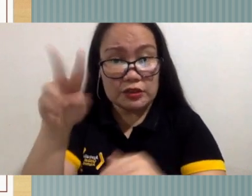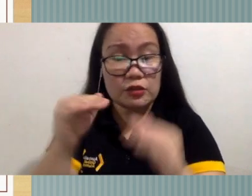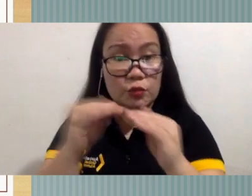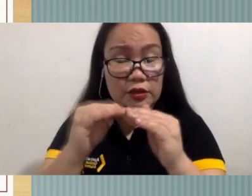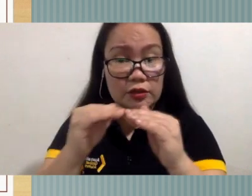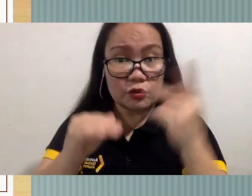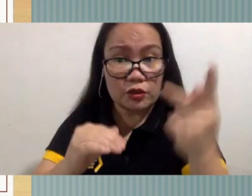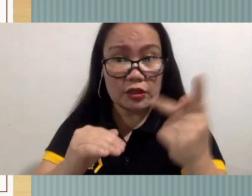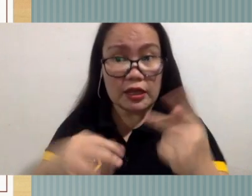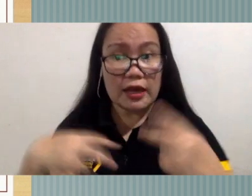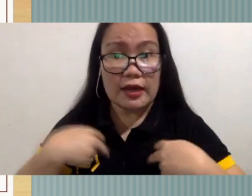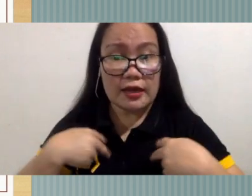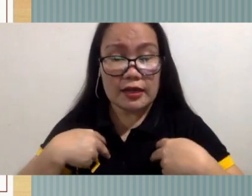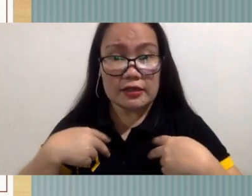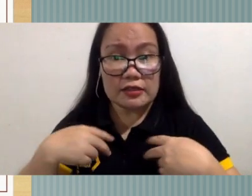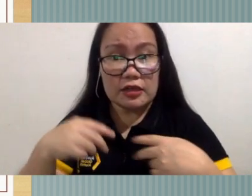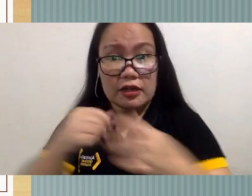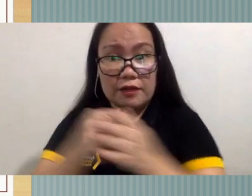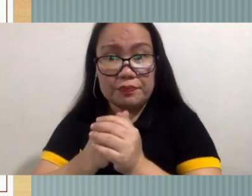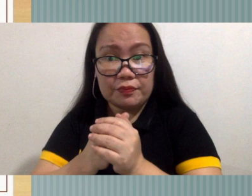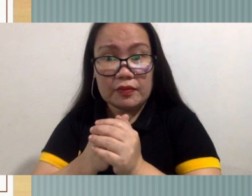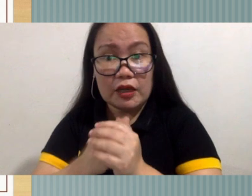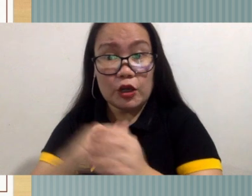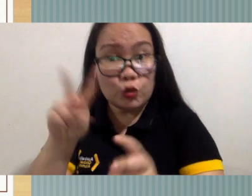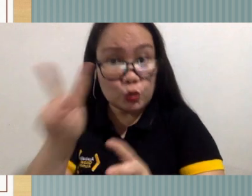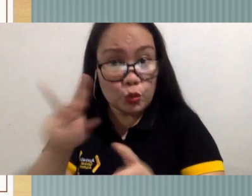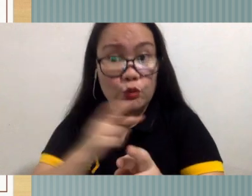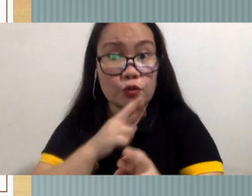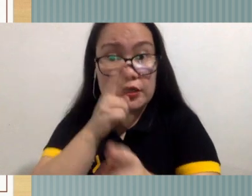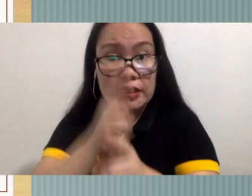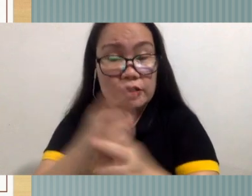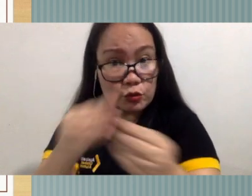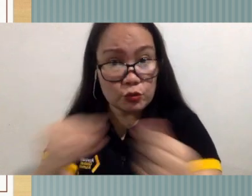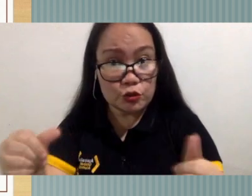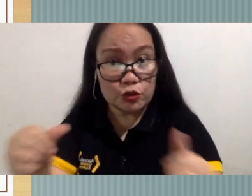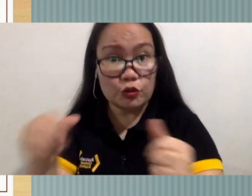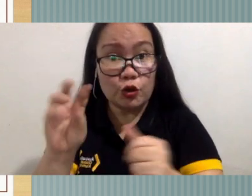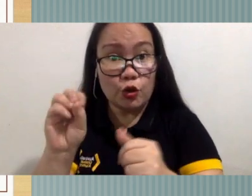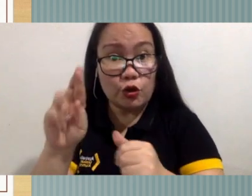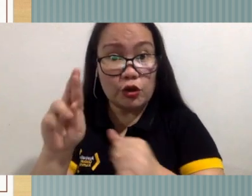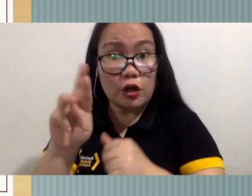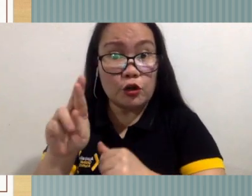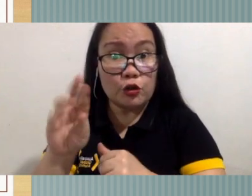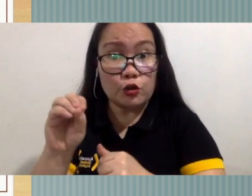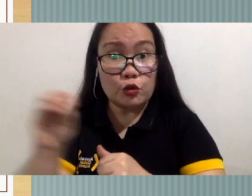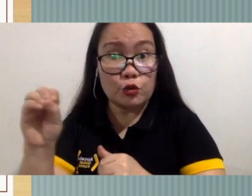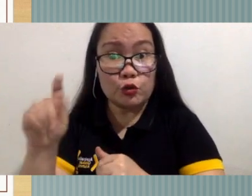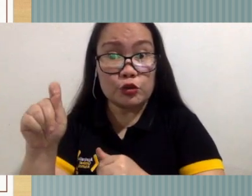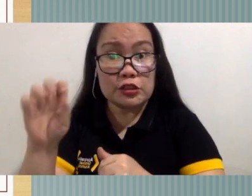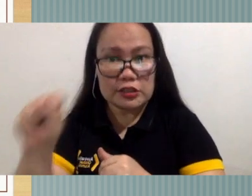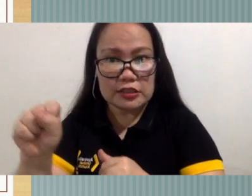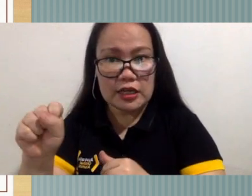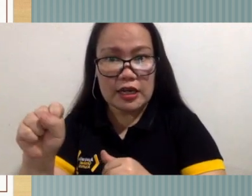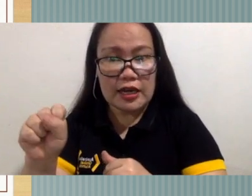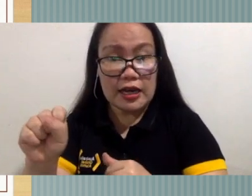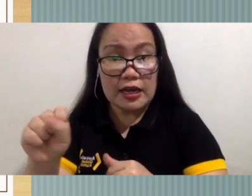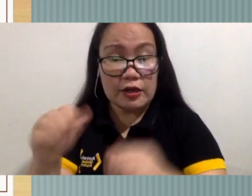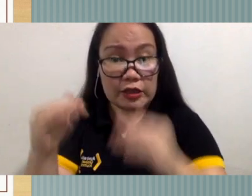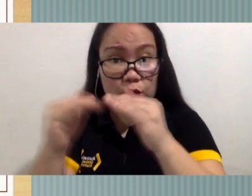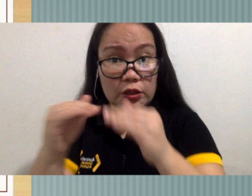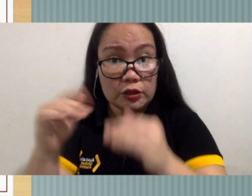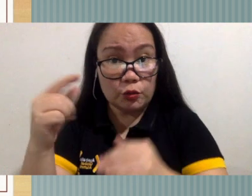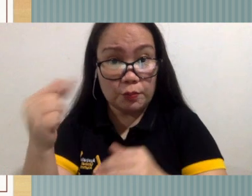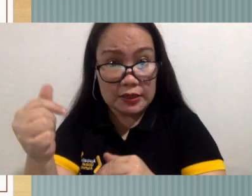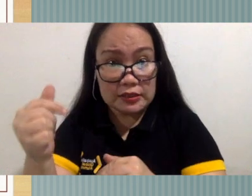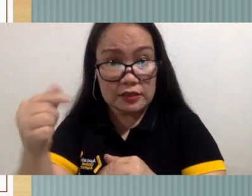k. It has two real solutions or roots. So we will have x is equal to positive or